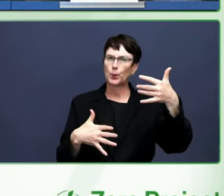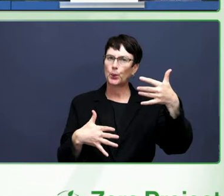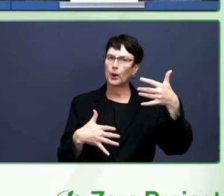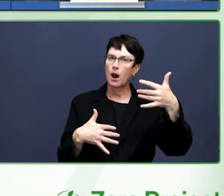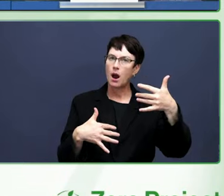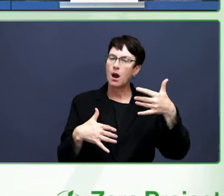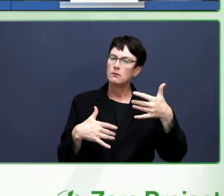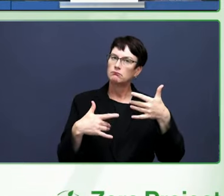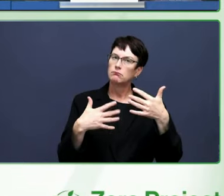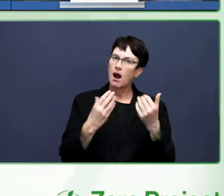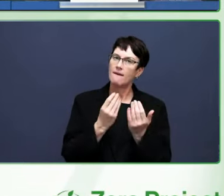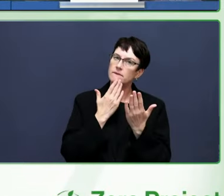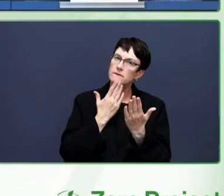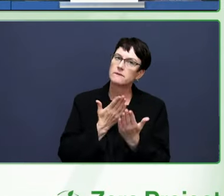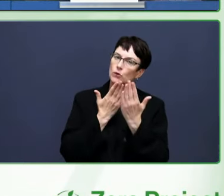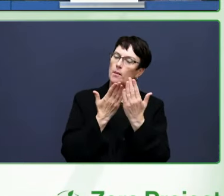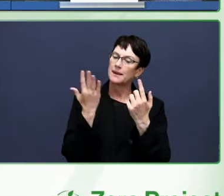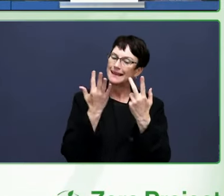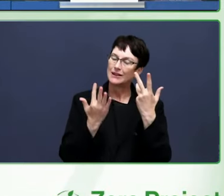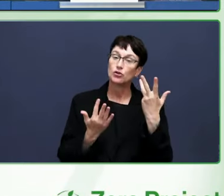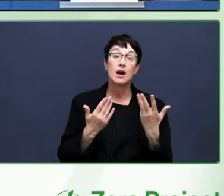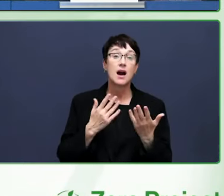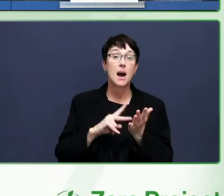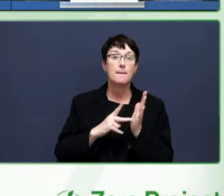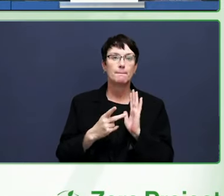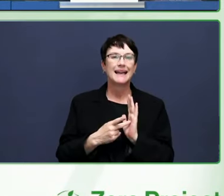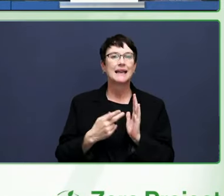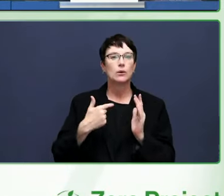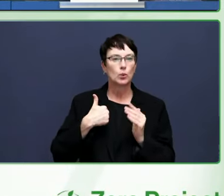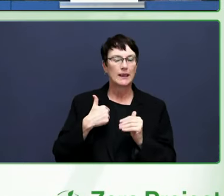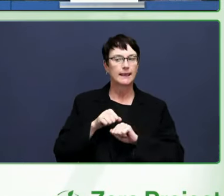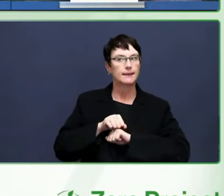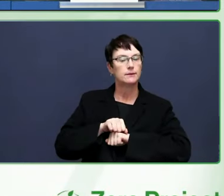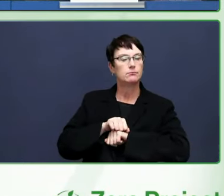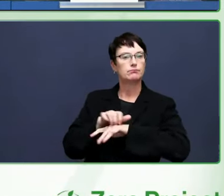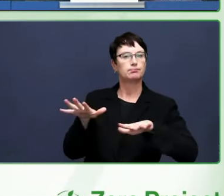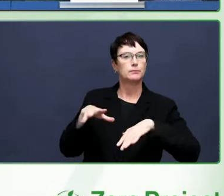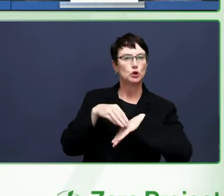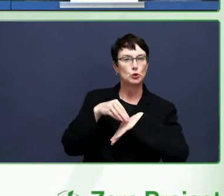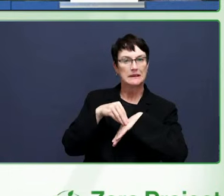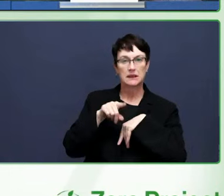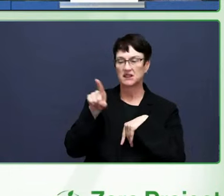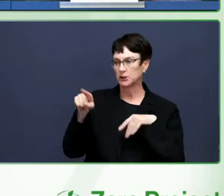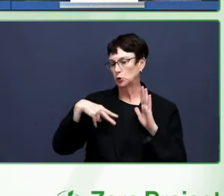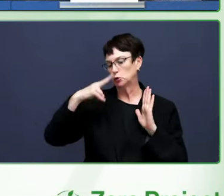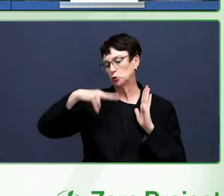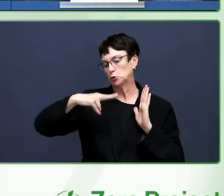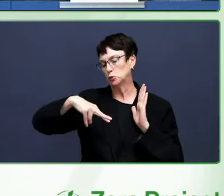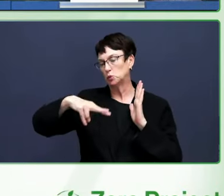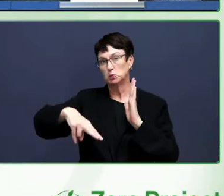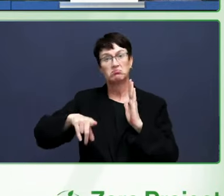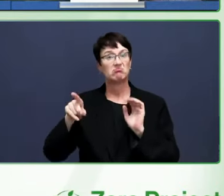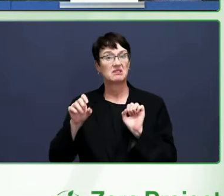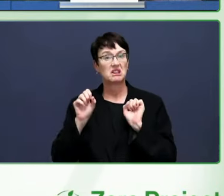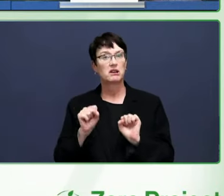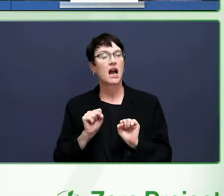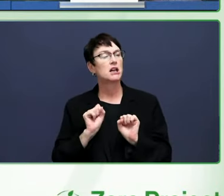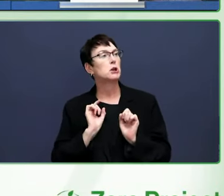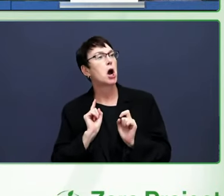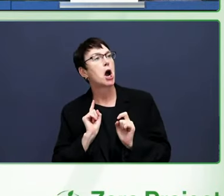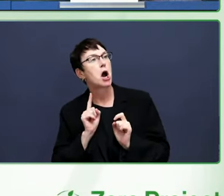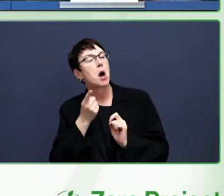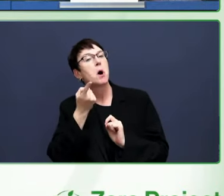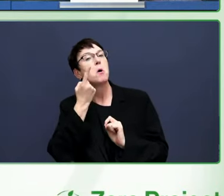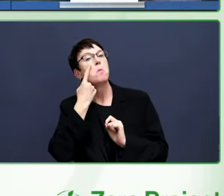these recommendations, and if they want to dig further into this, they can go to European Agency's website. So that's